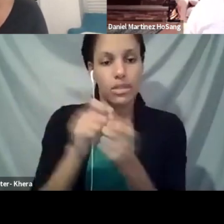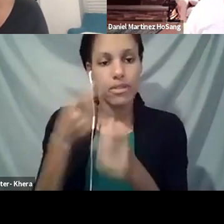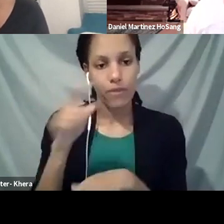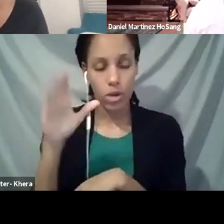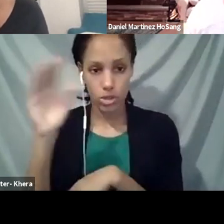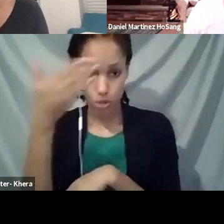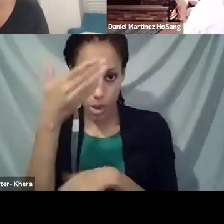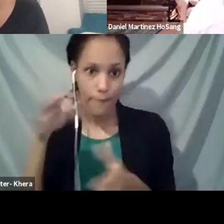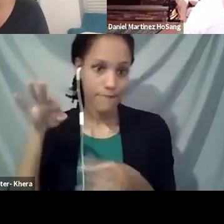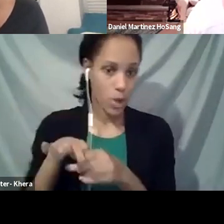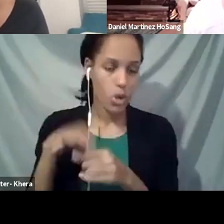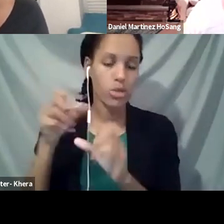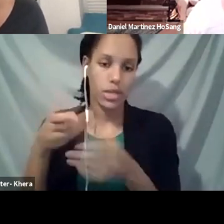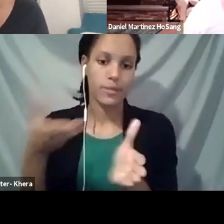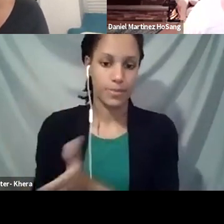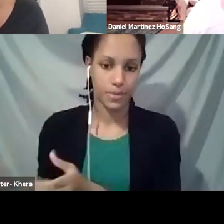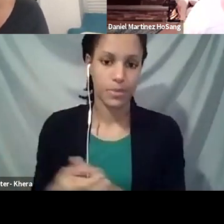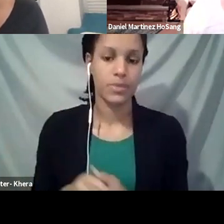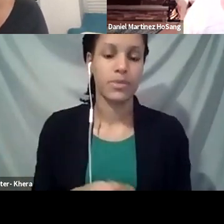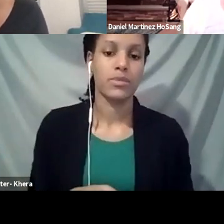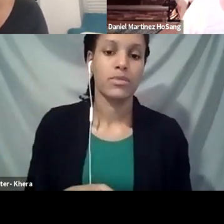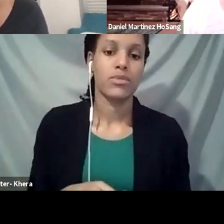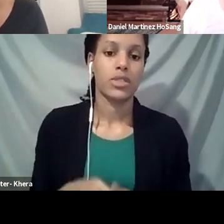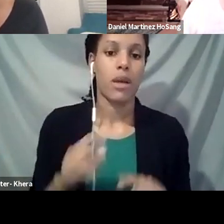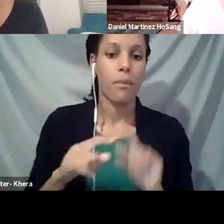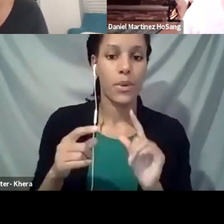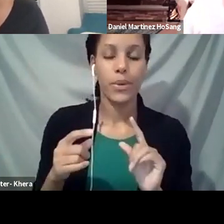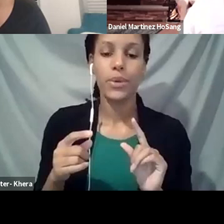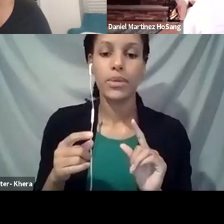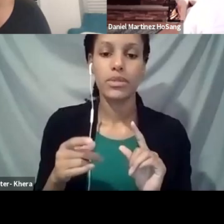is, and nativity are the two big